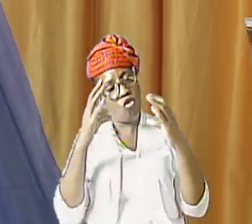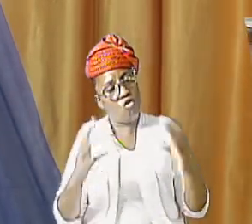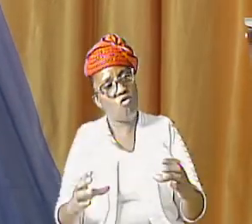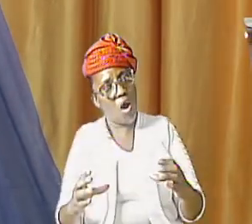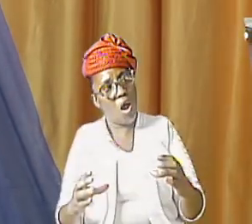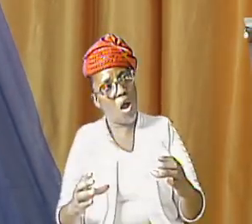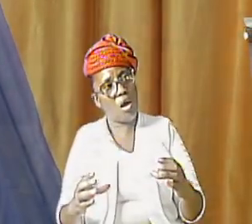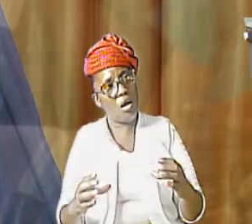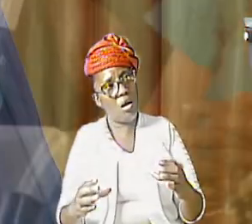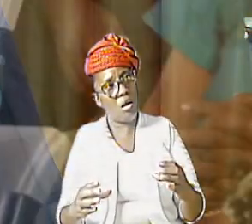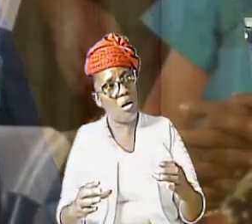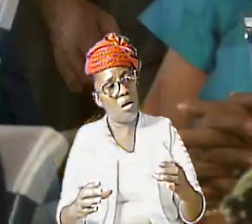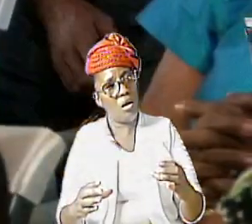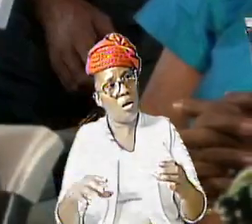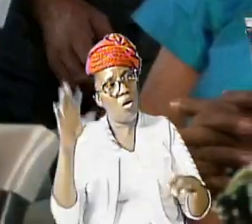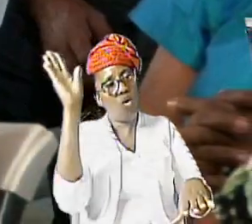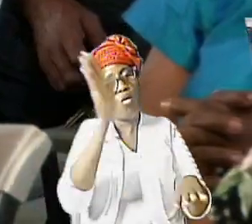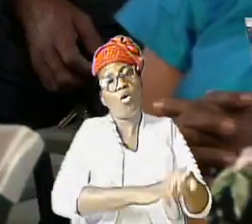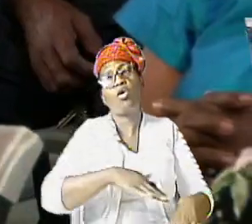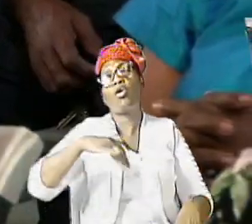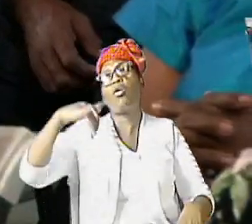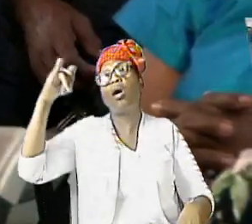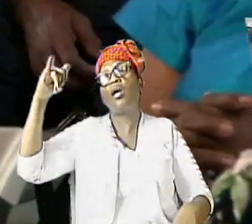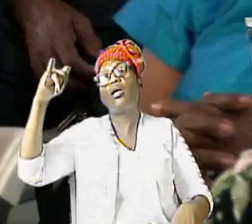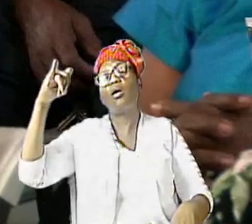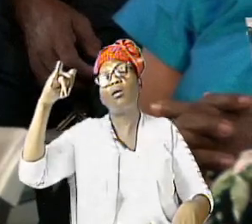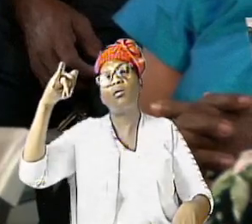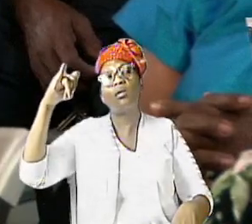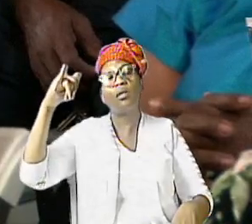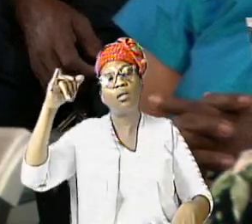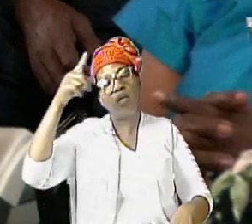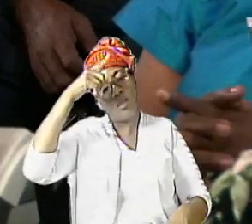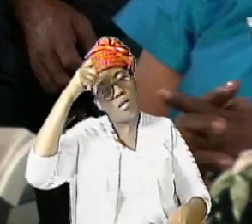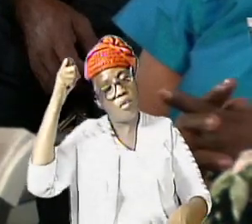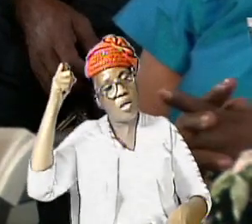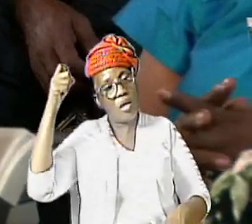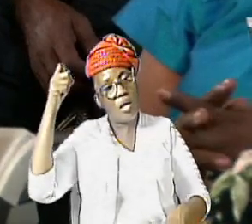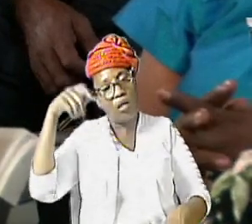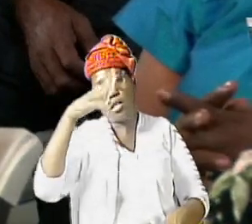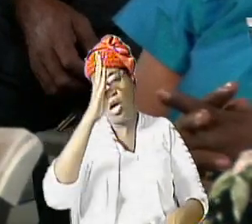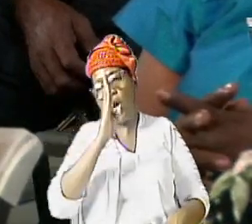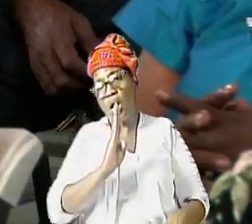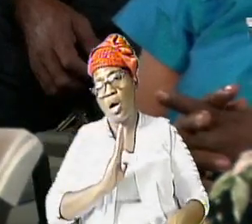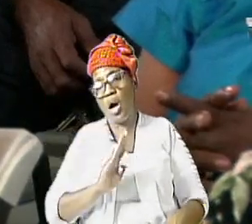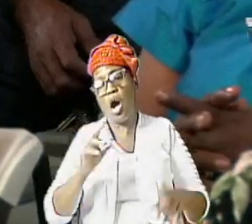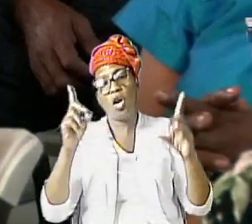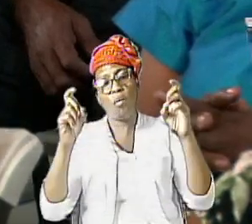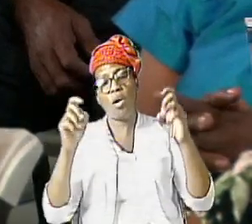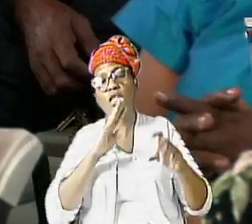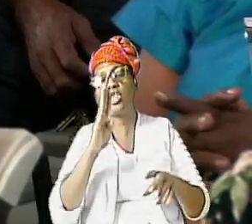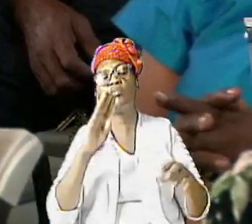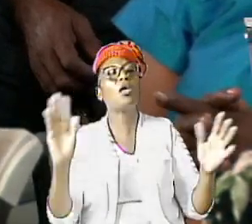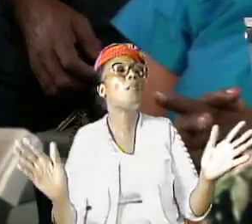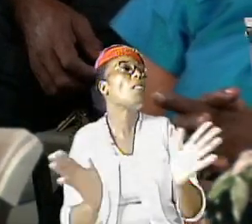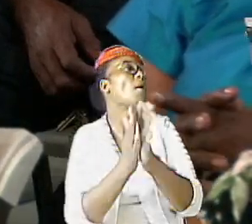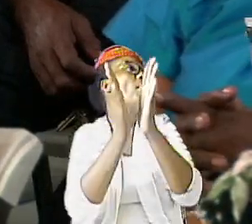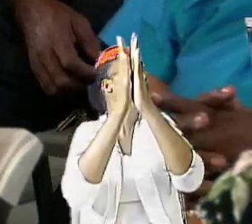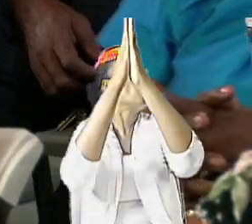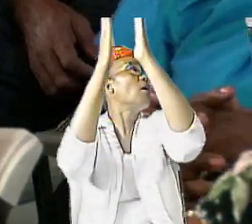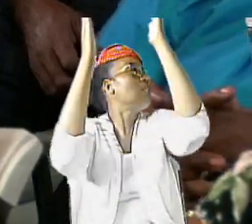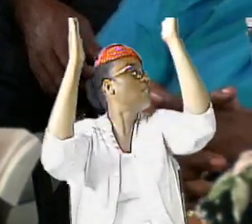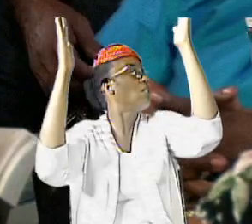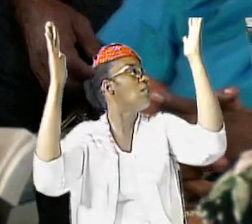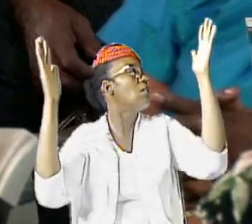rocks would cry out, because God must be